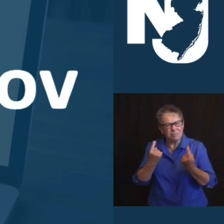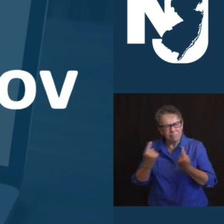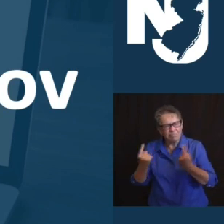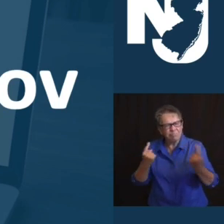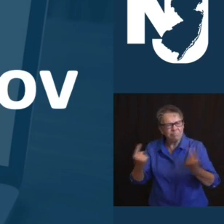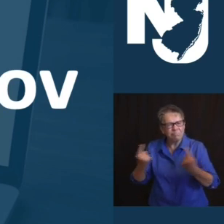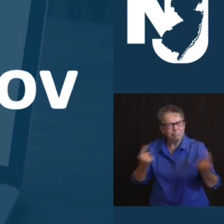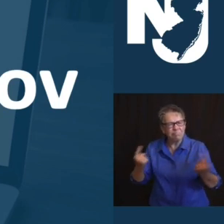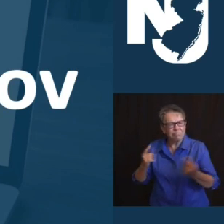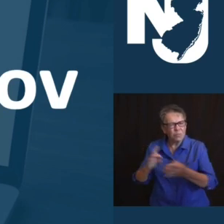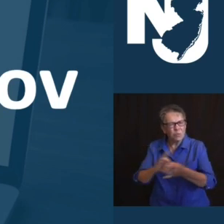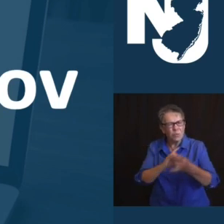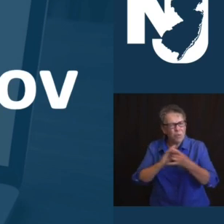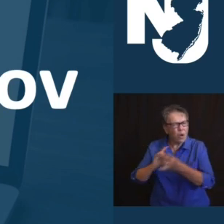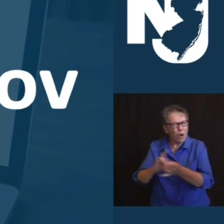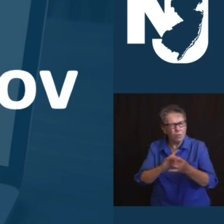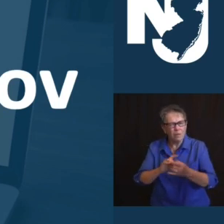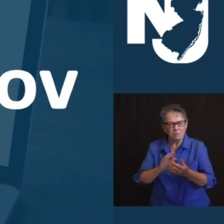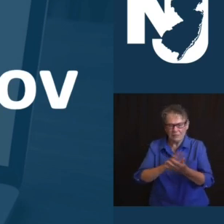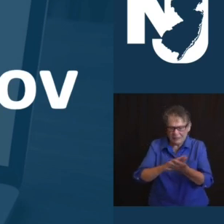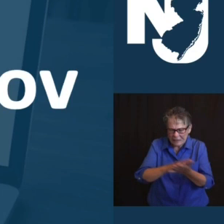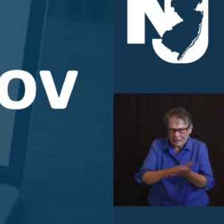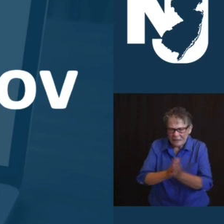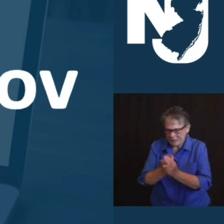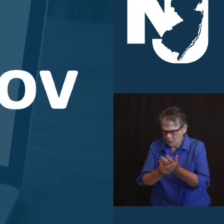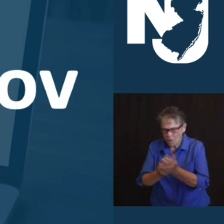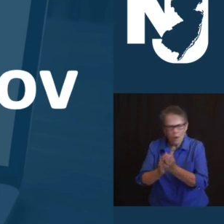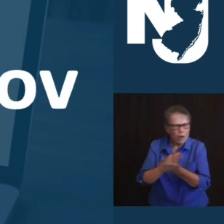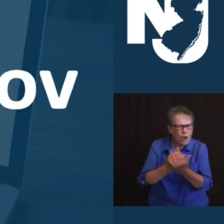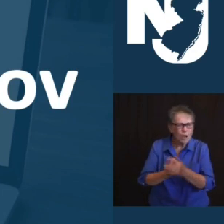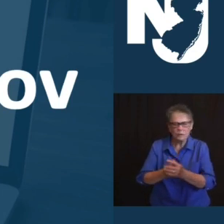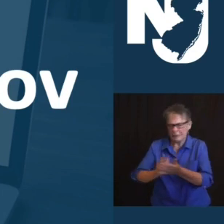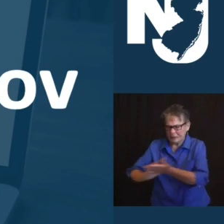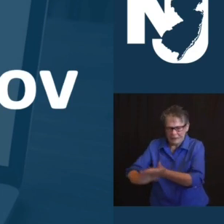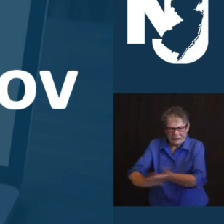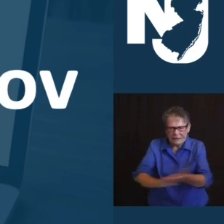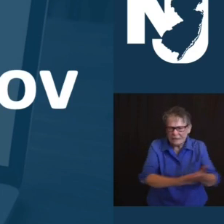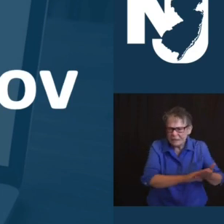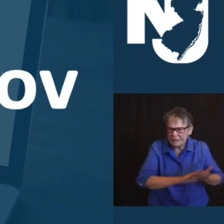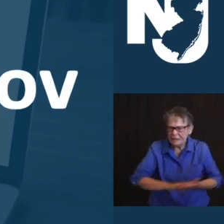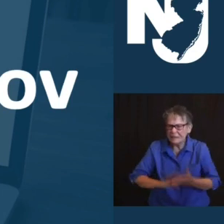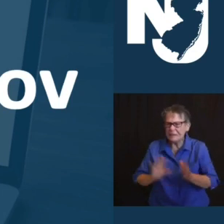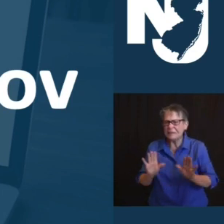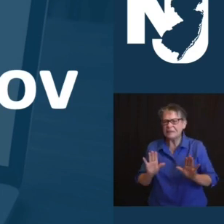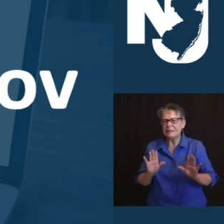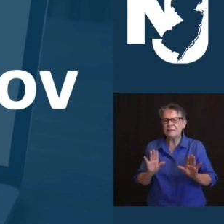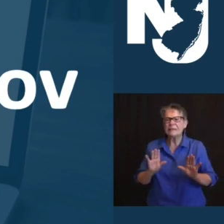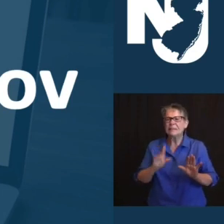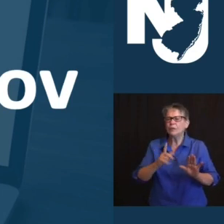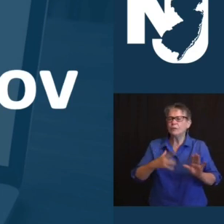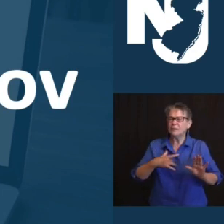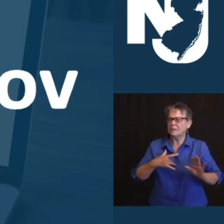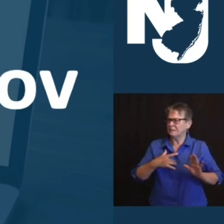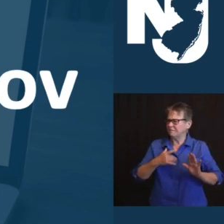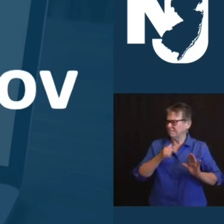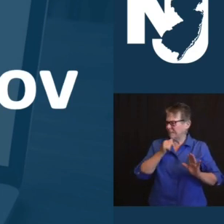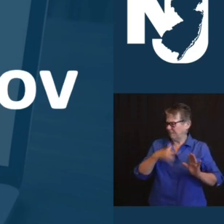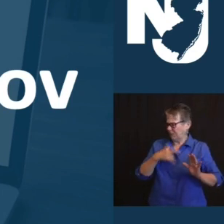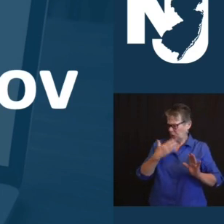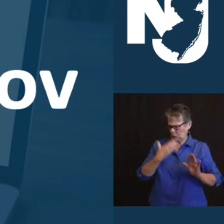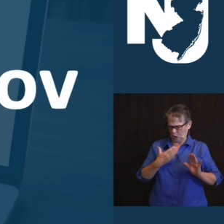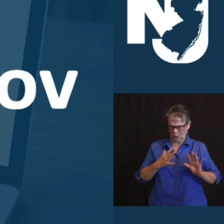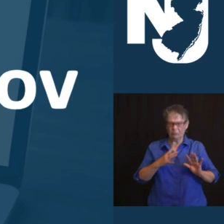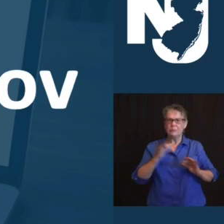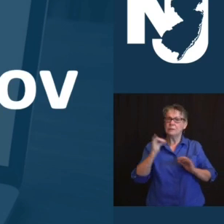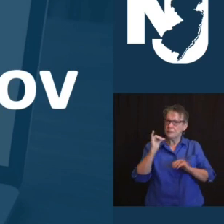your hands with soap and water. Stay away and stay home if you don't feel well. Get tested. We have built the capacity, unlike